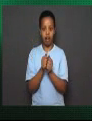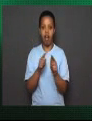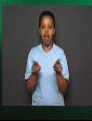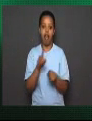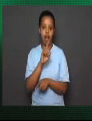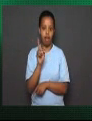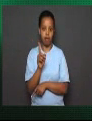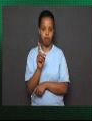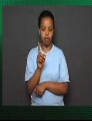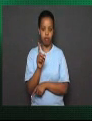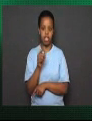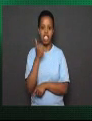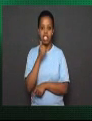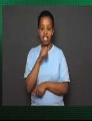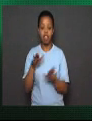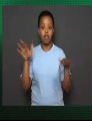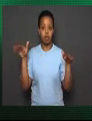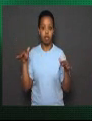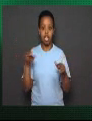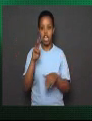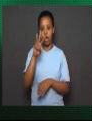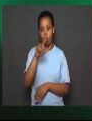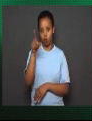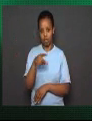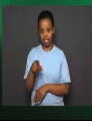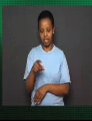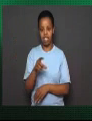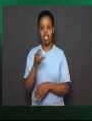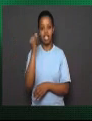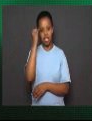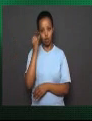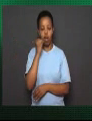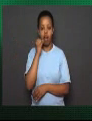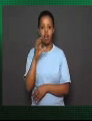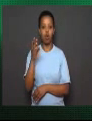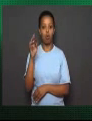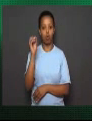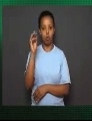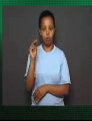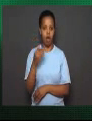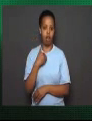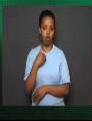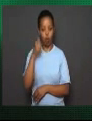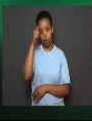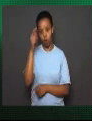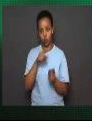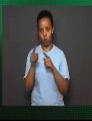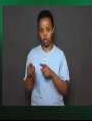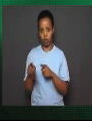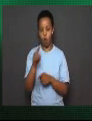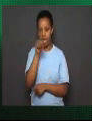Female birds have WZ sex chromosomes, and male birds